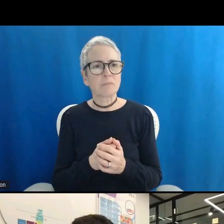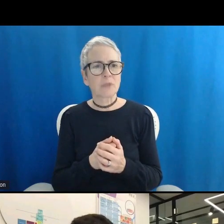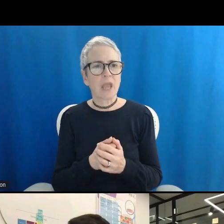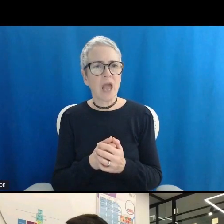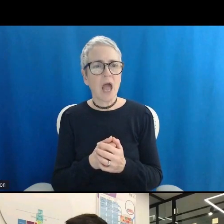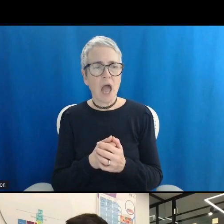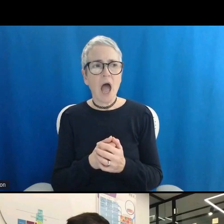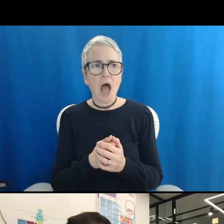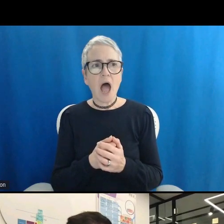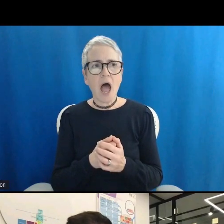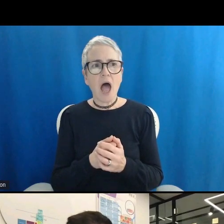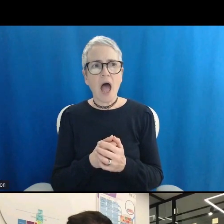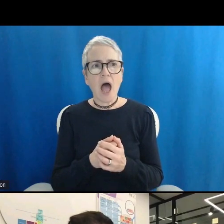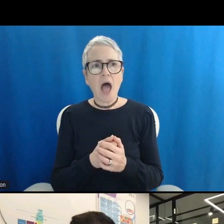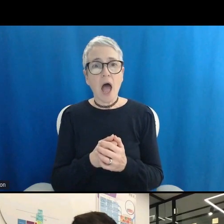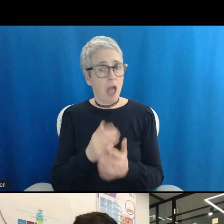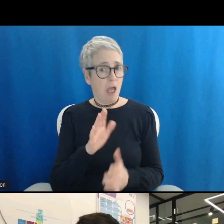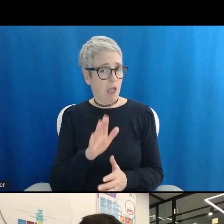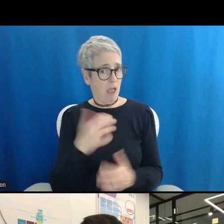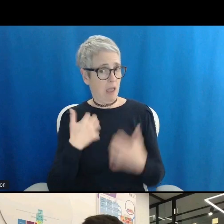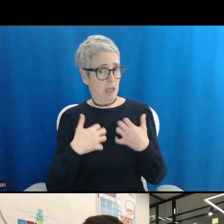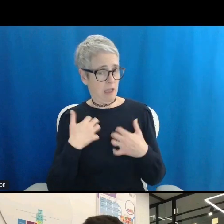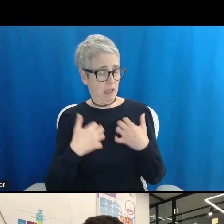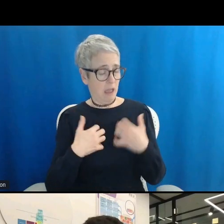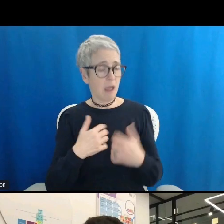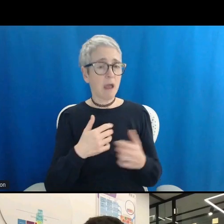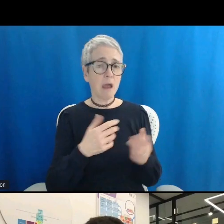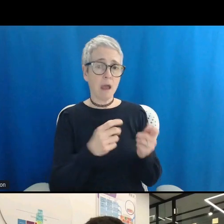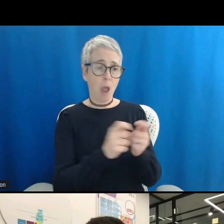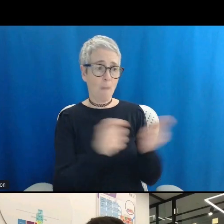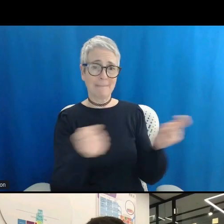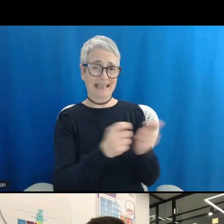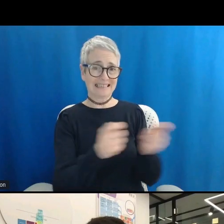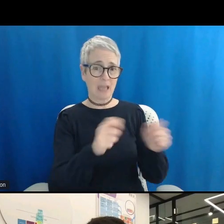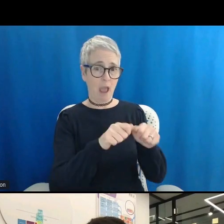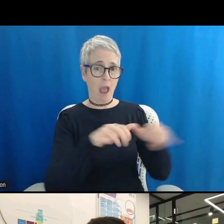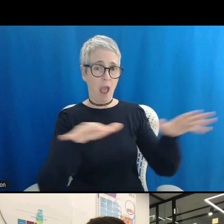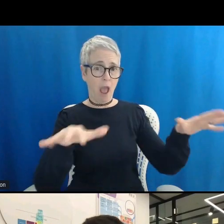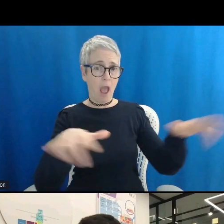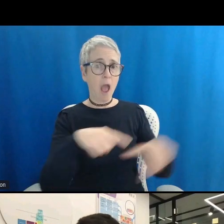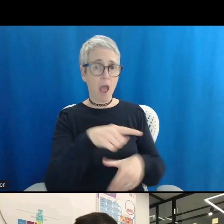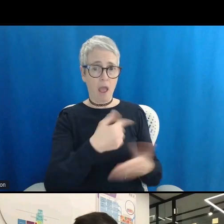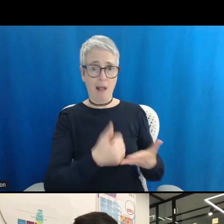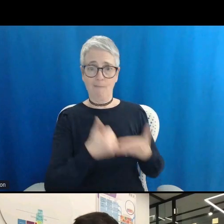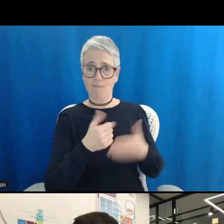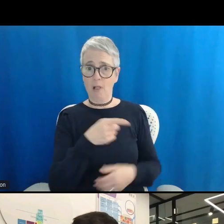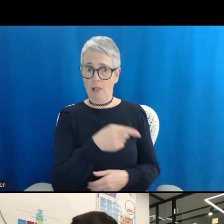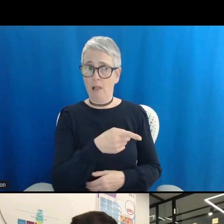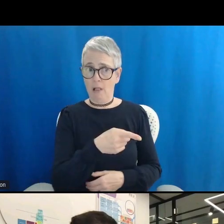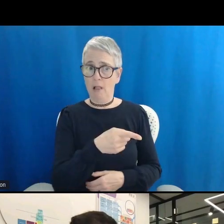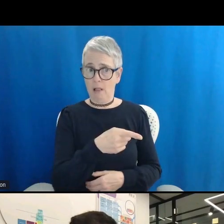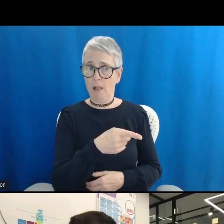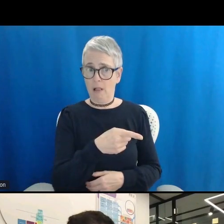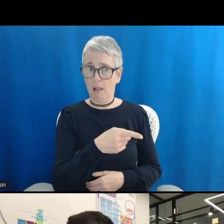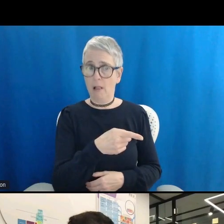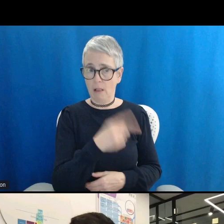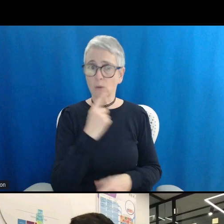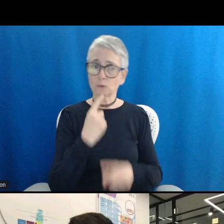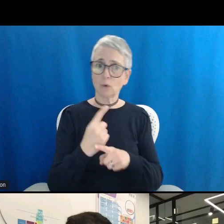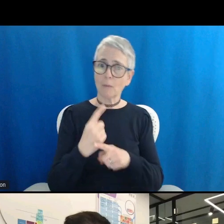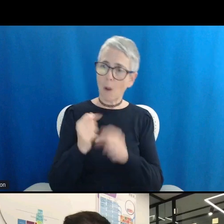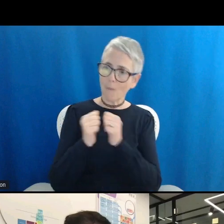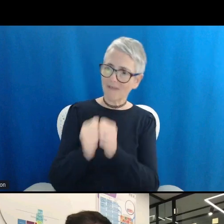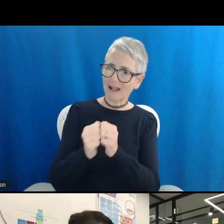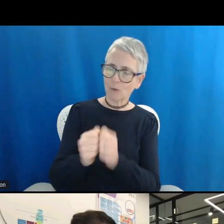I found that the media has actually been very helpful in regards to raising the value. So